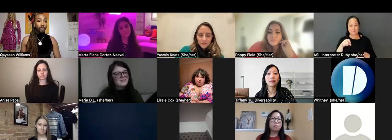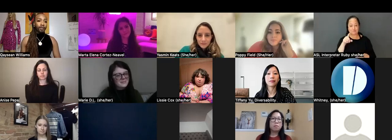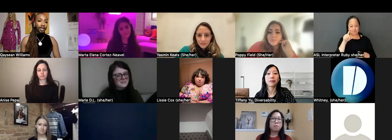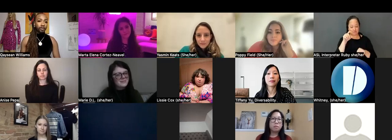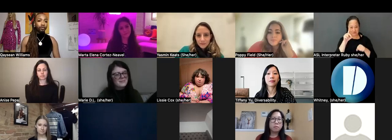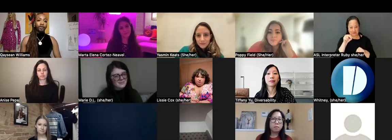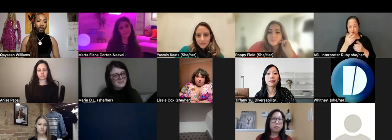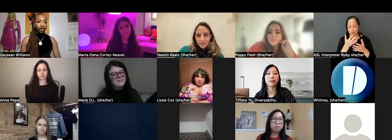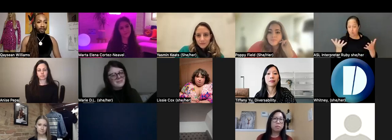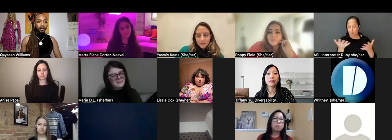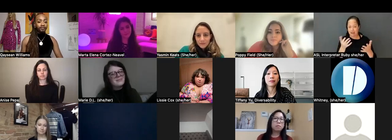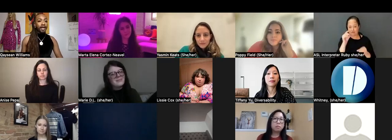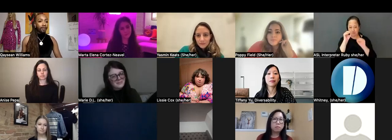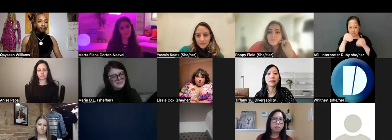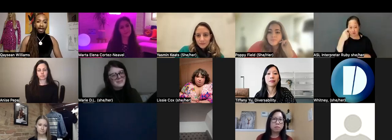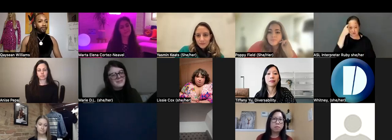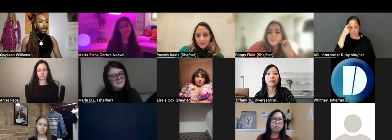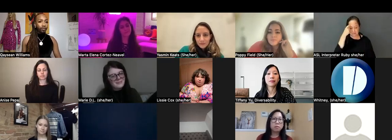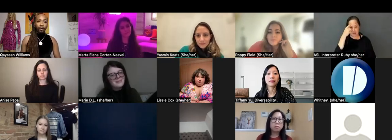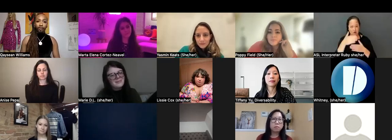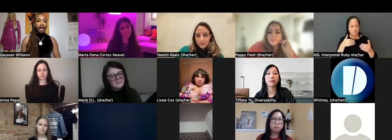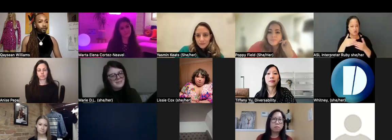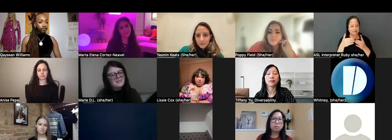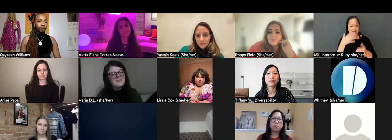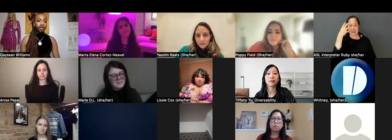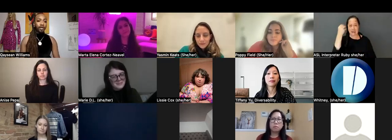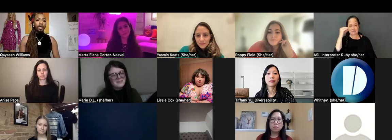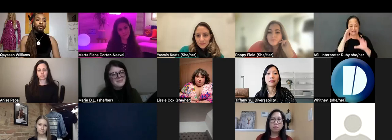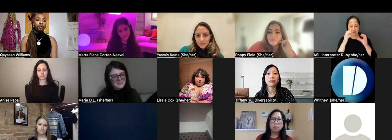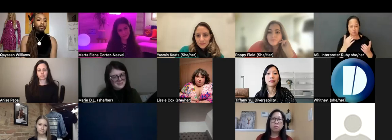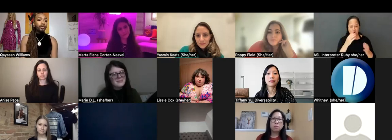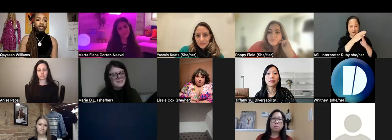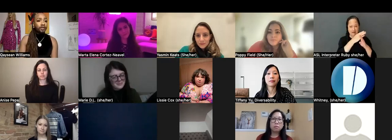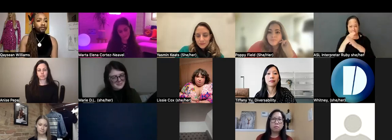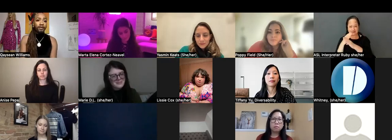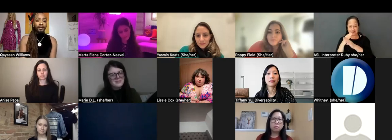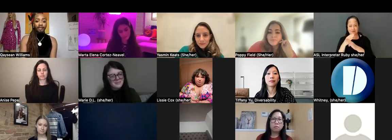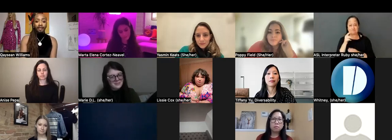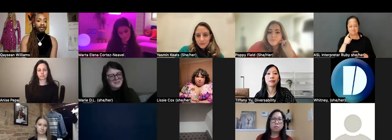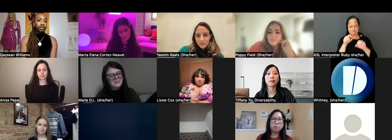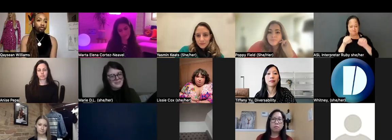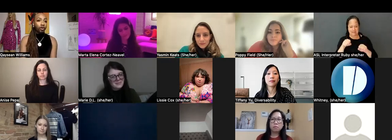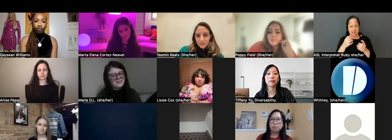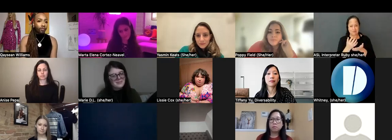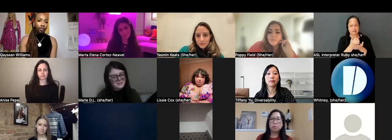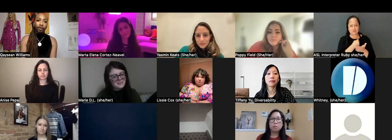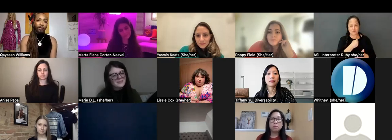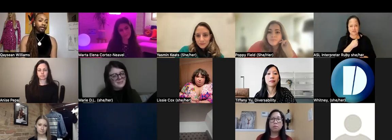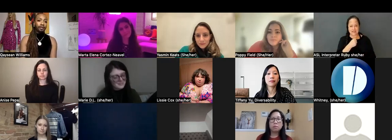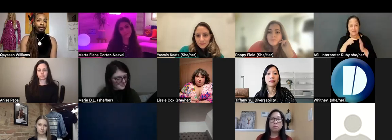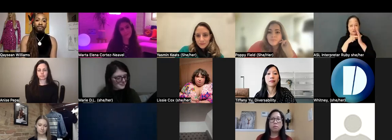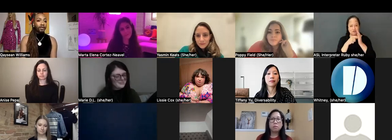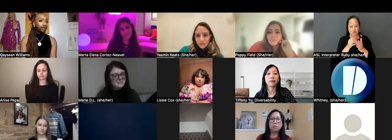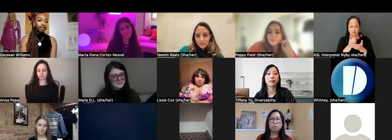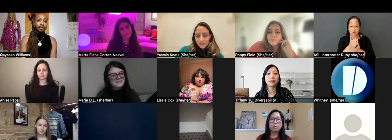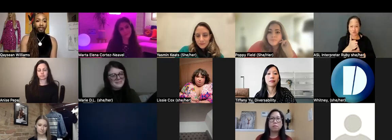you put your mind to, regardless of the outside world obstacles, you'll be able to achieve them. And it shows all through my work. And